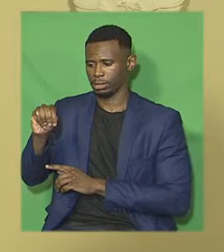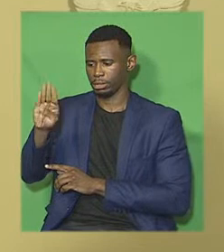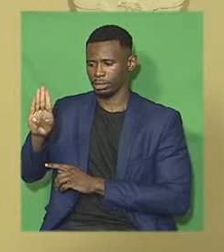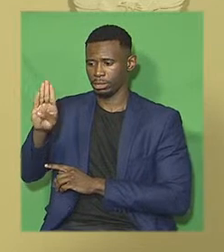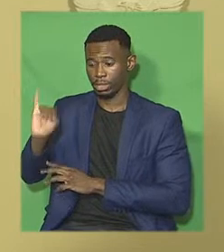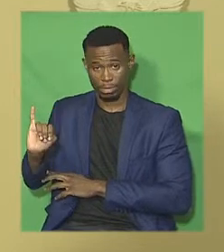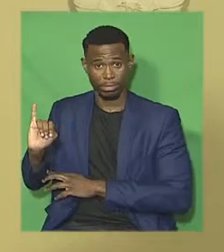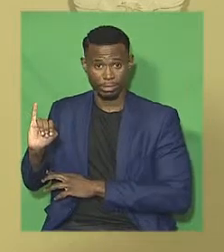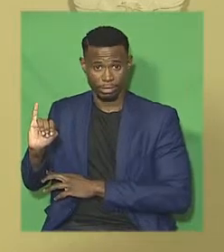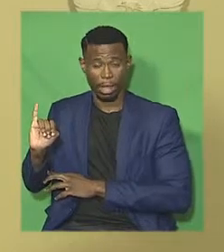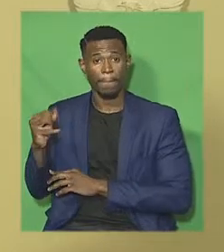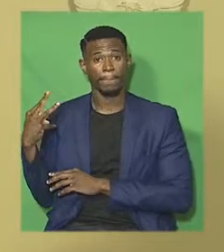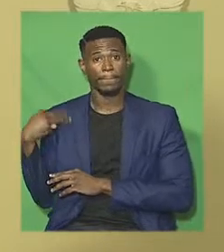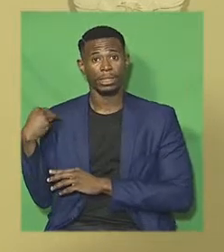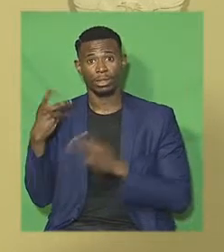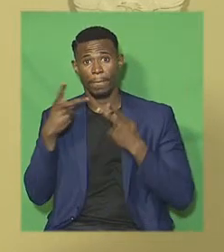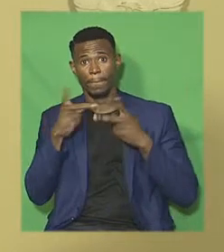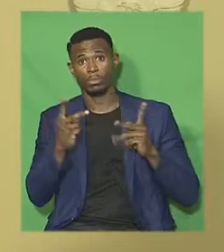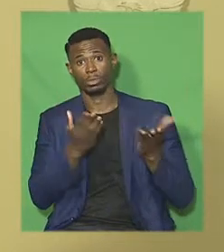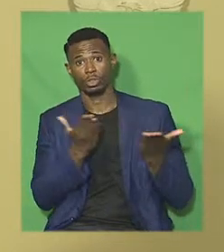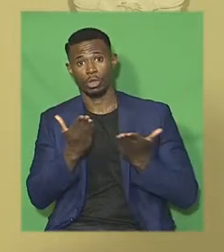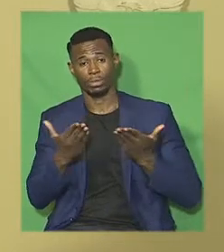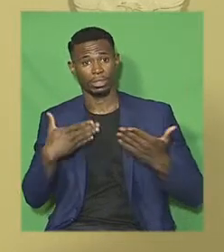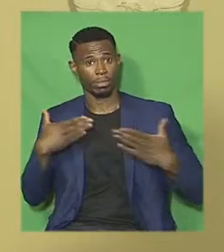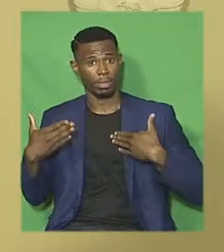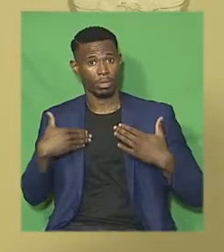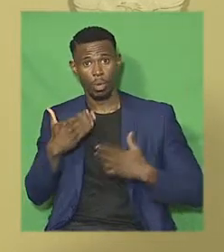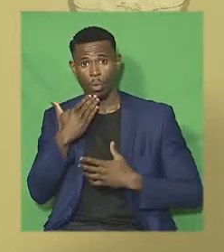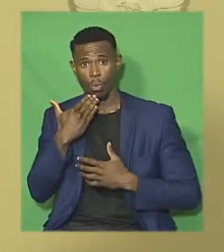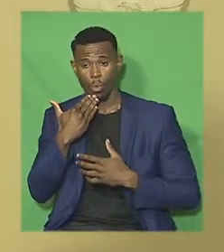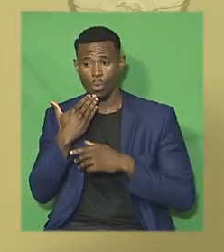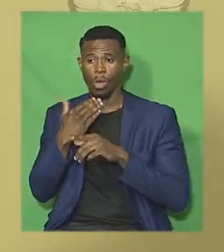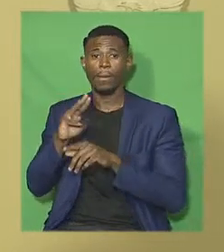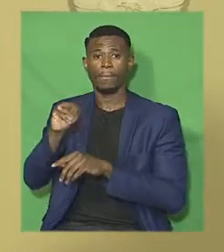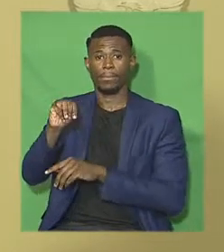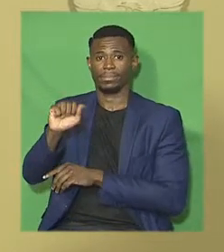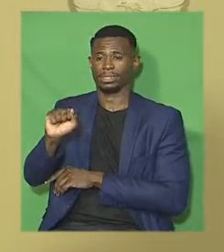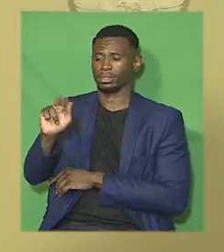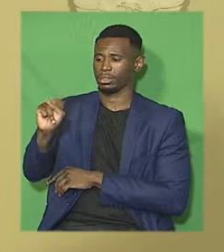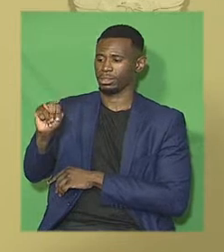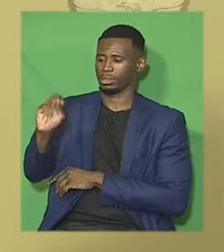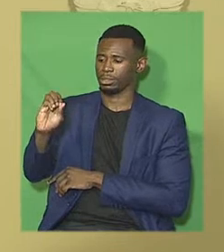of Public Service and Administration will be Ms. Nokolo Kivit.